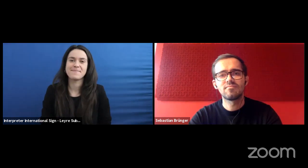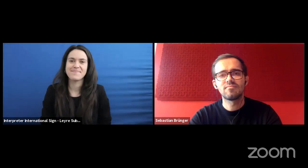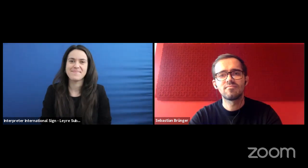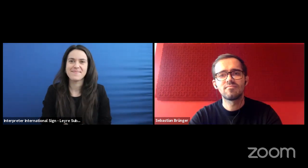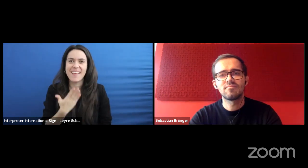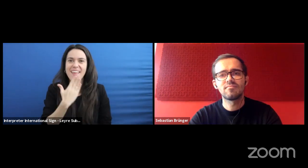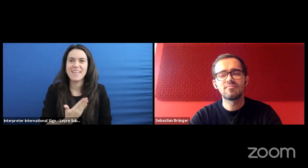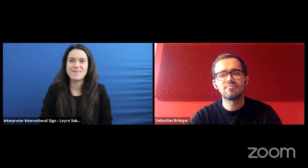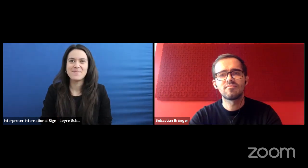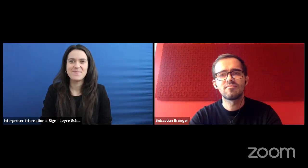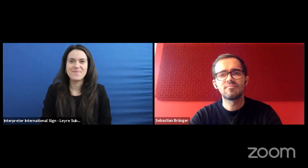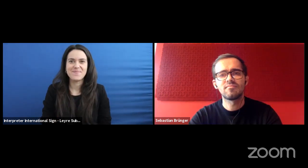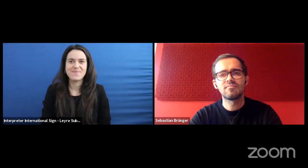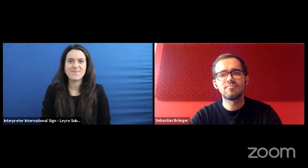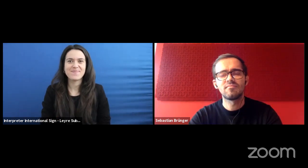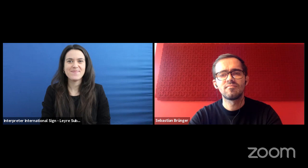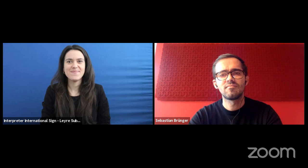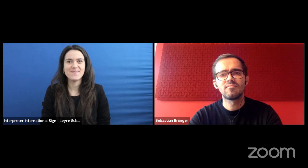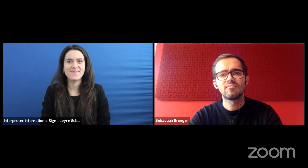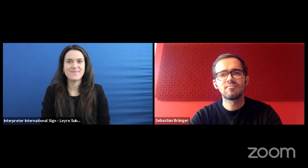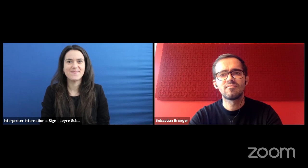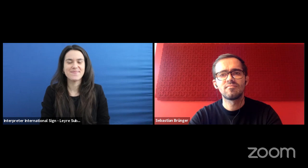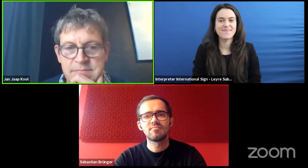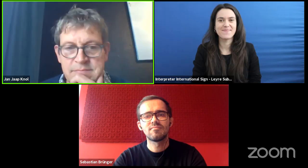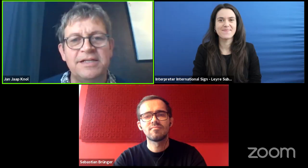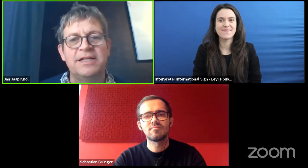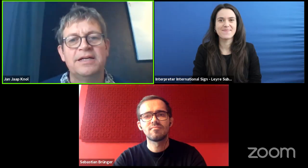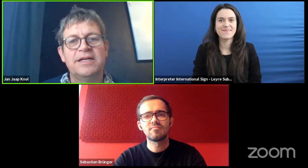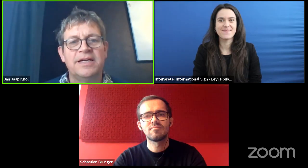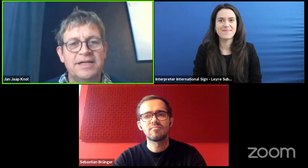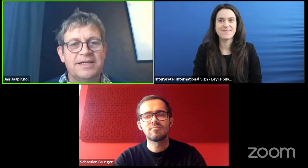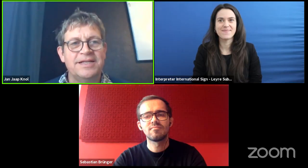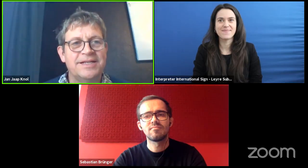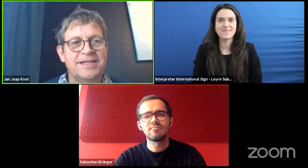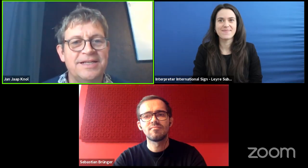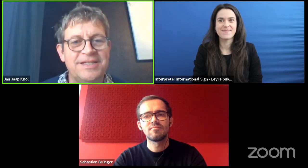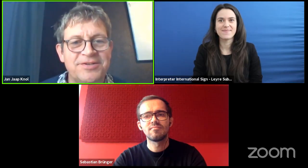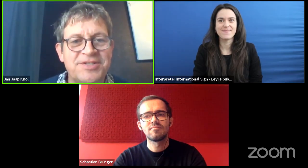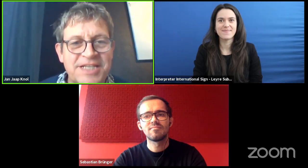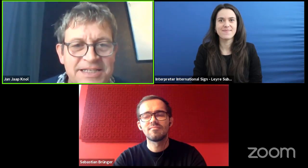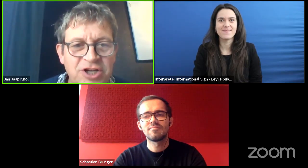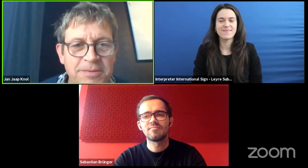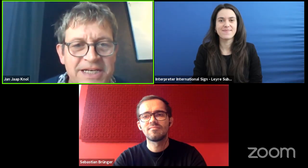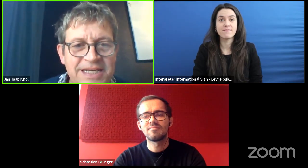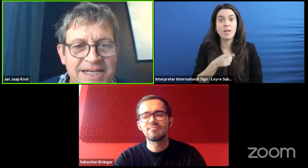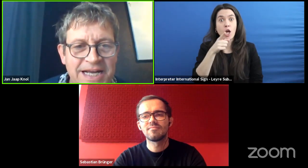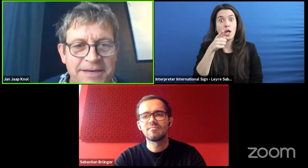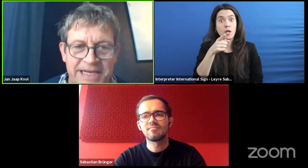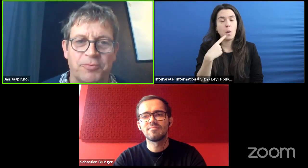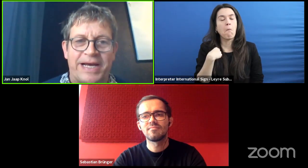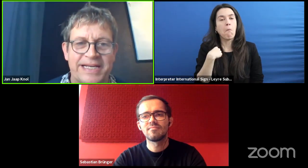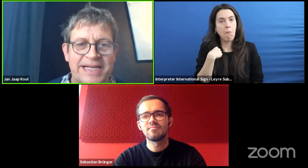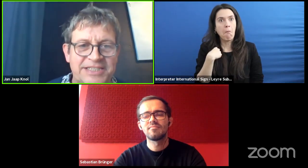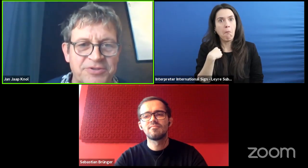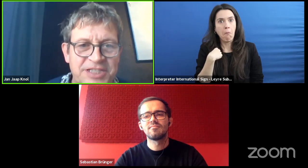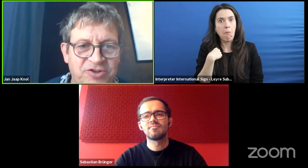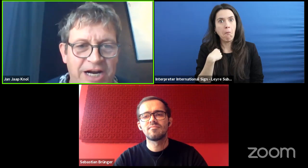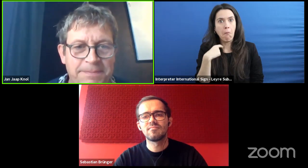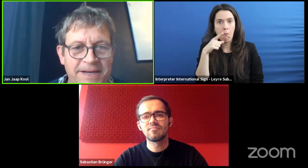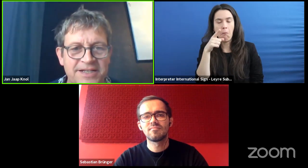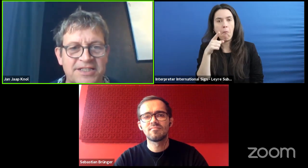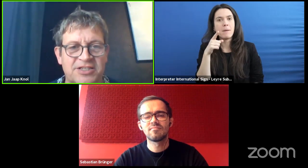You seek in Germany a kind of middle way,